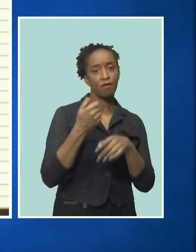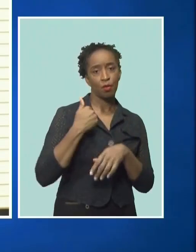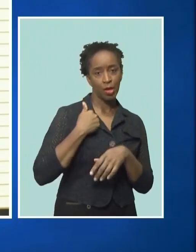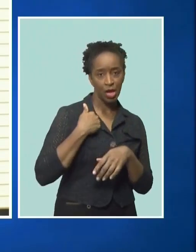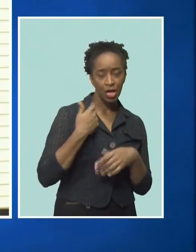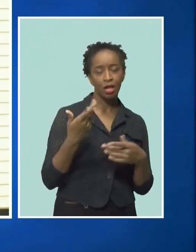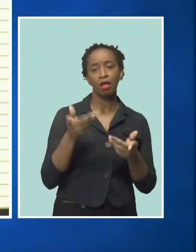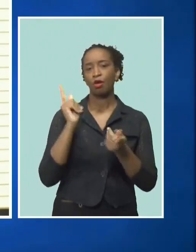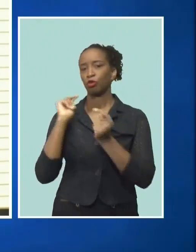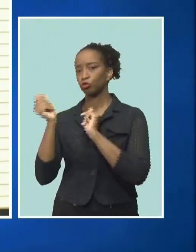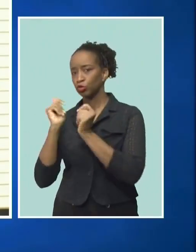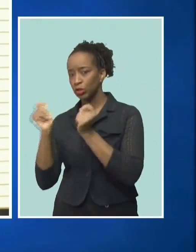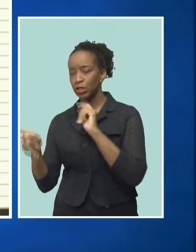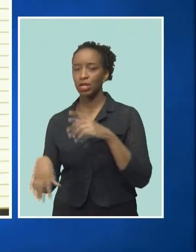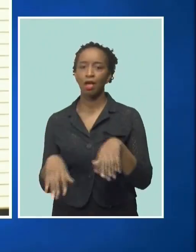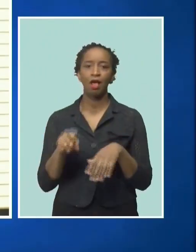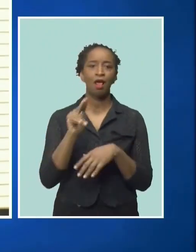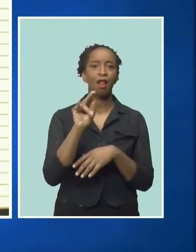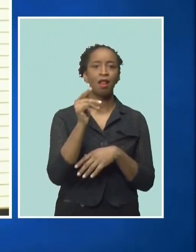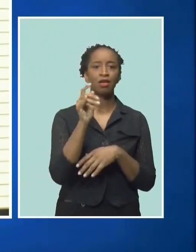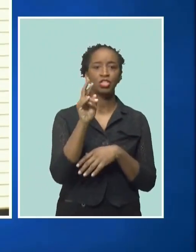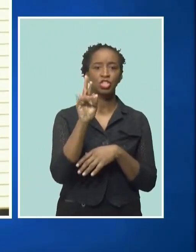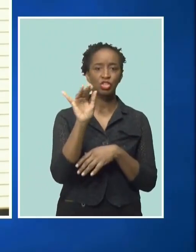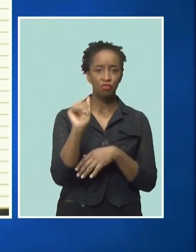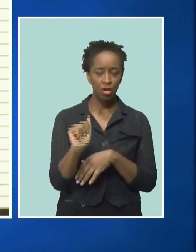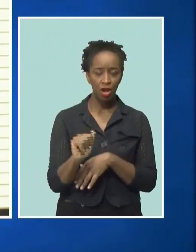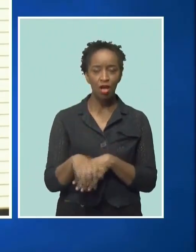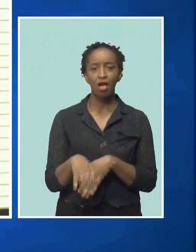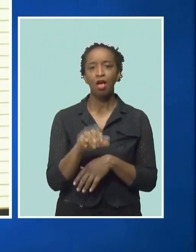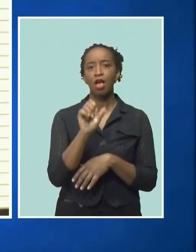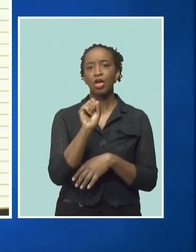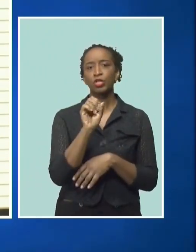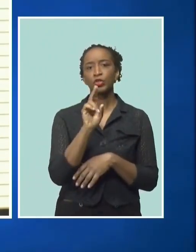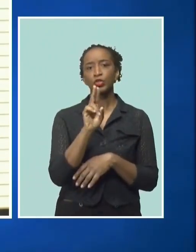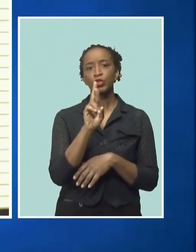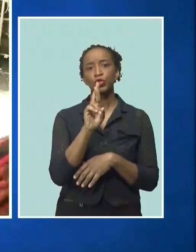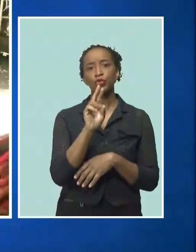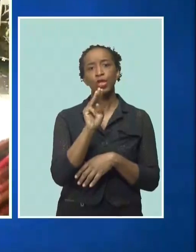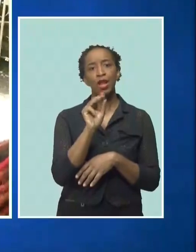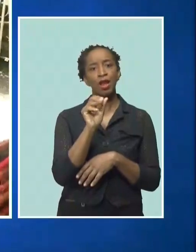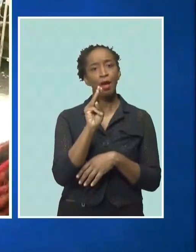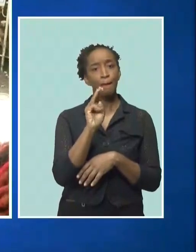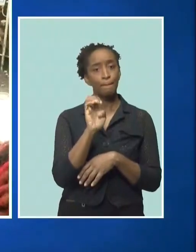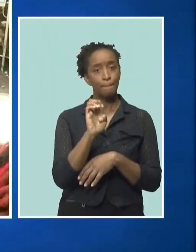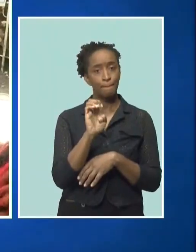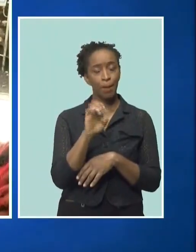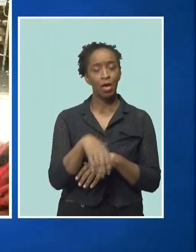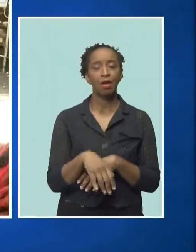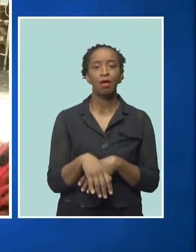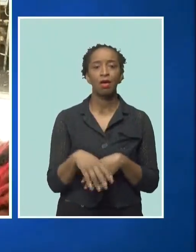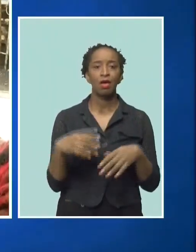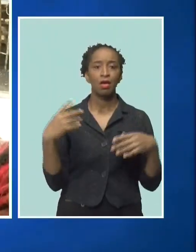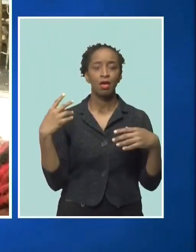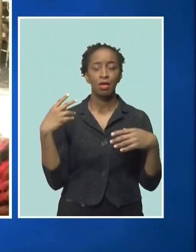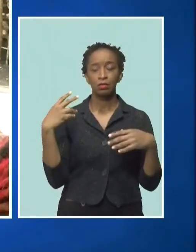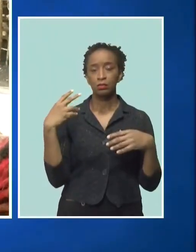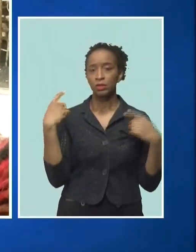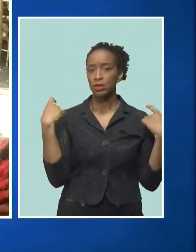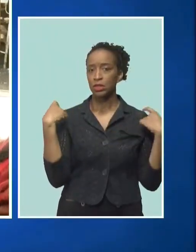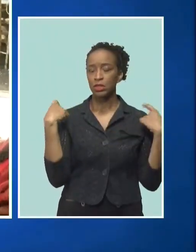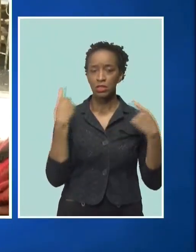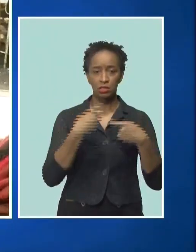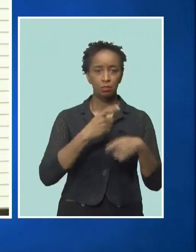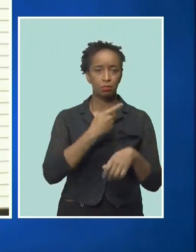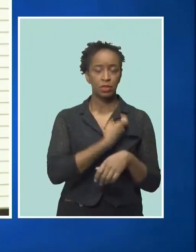Nigeria, Suriname, Netherlands, Norway, Spain, France. The Russian Federation slipped